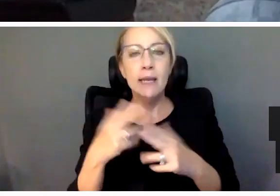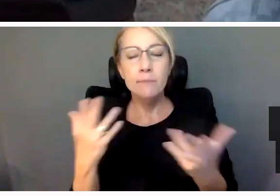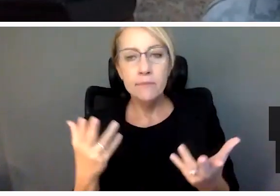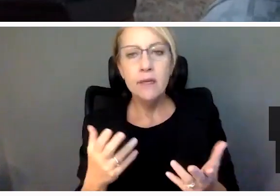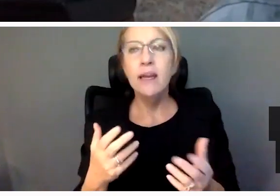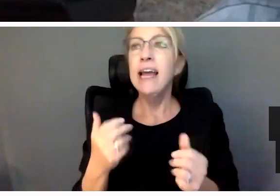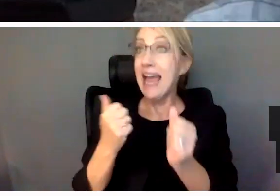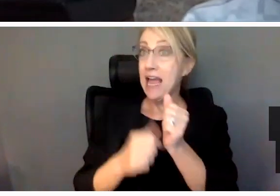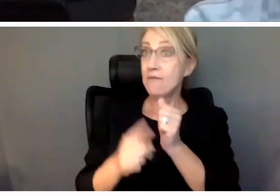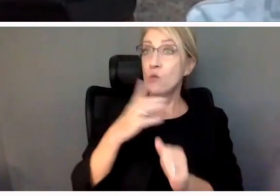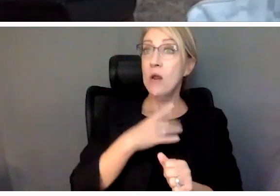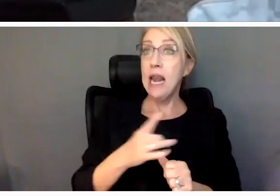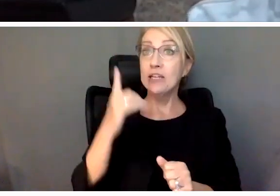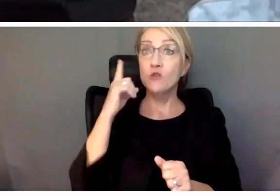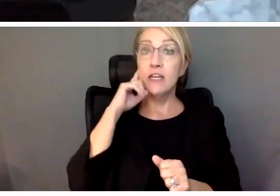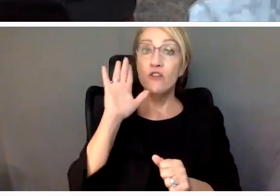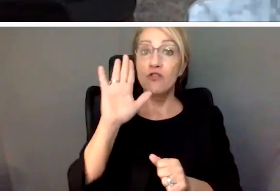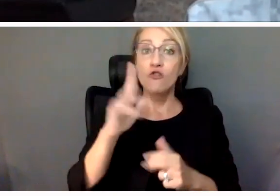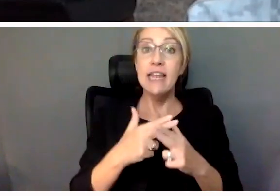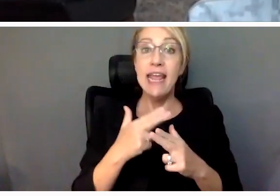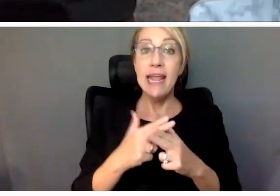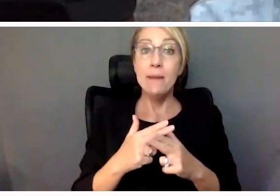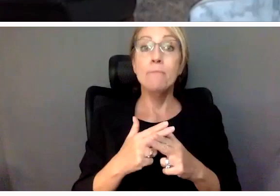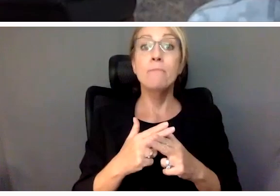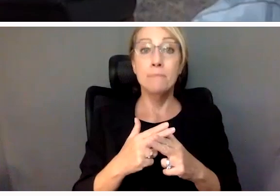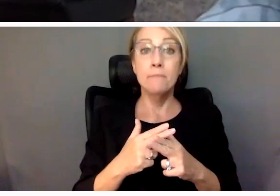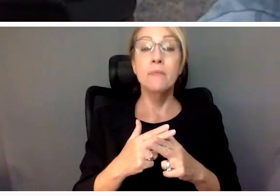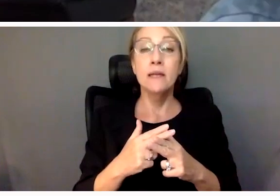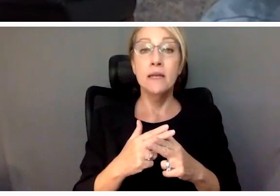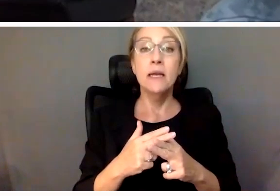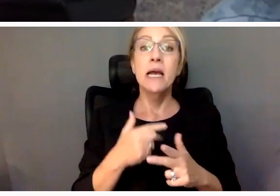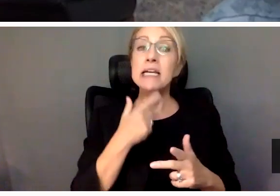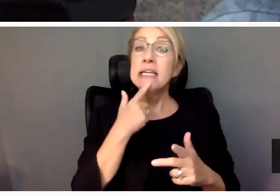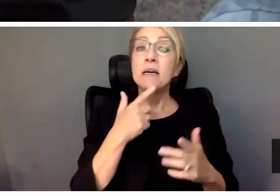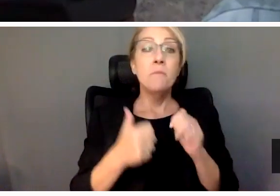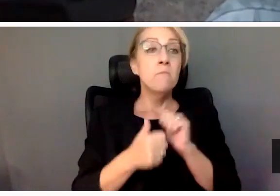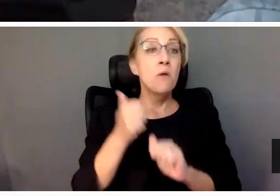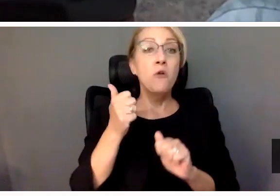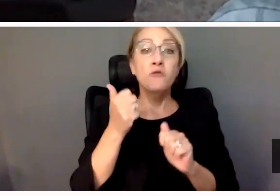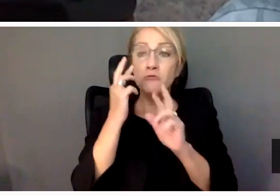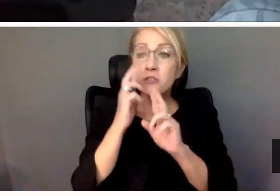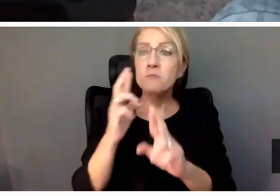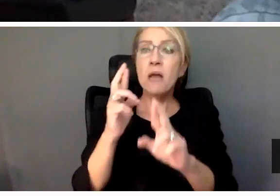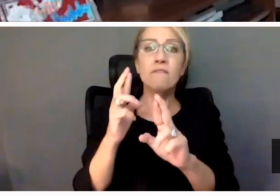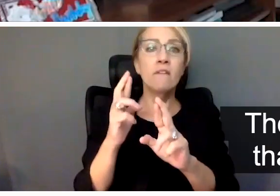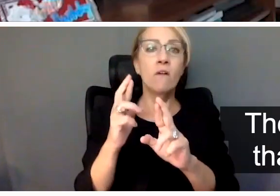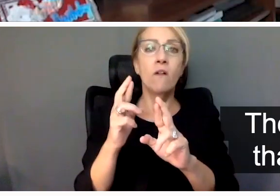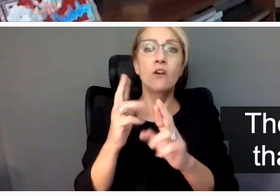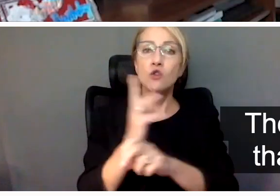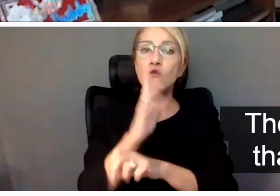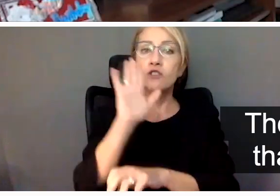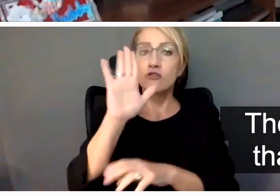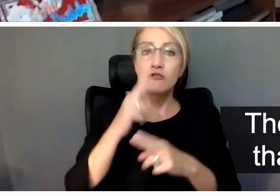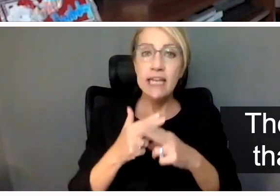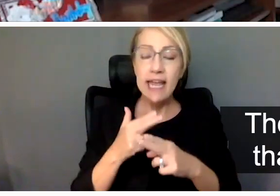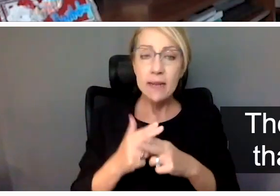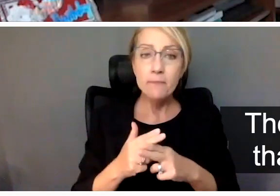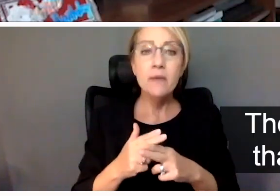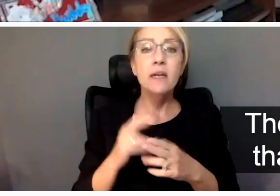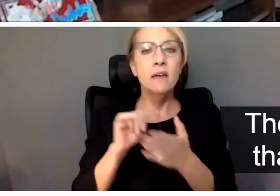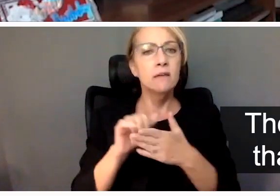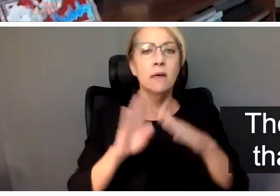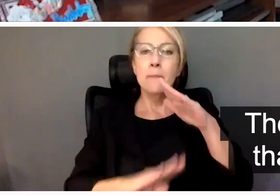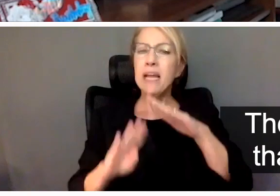hear their name called." I said, "It's the most respectful thing you can do to a person." Those are basic